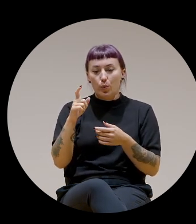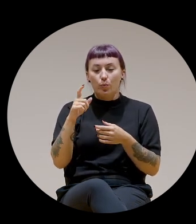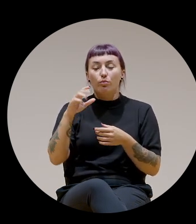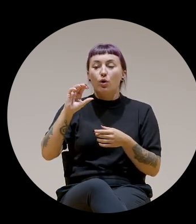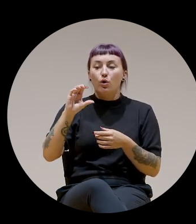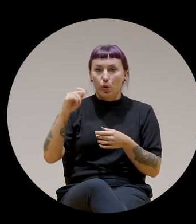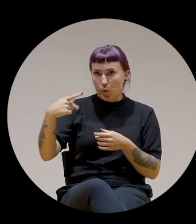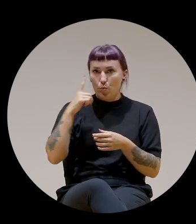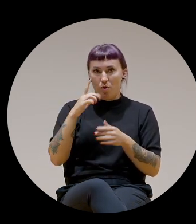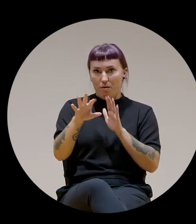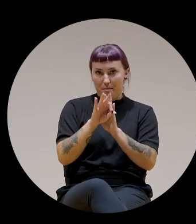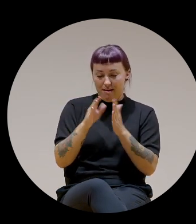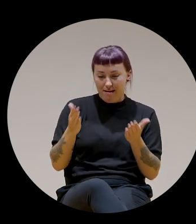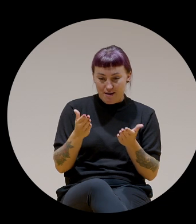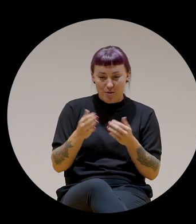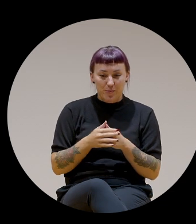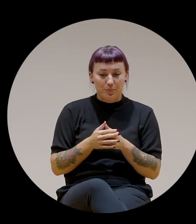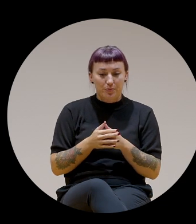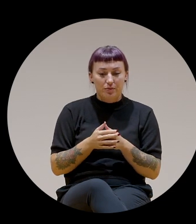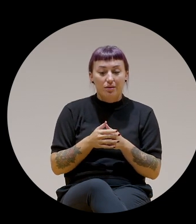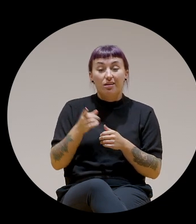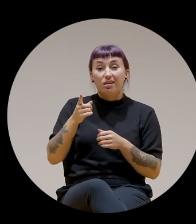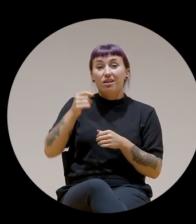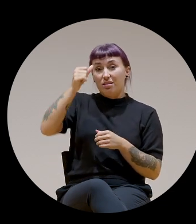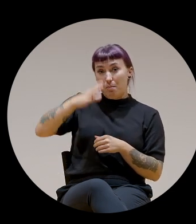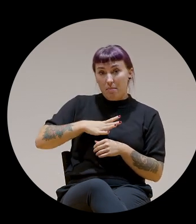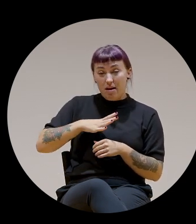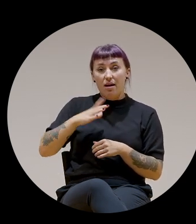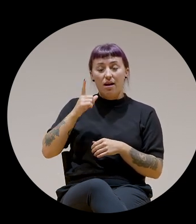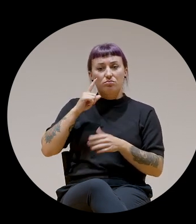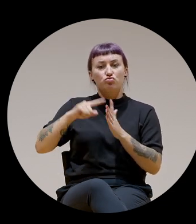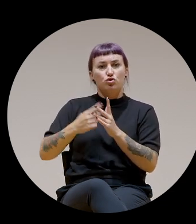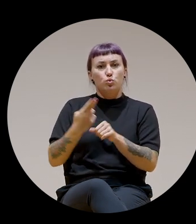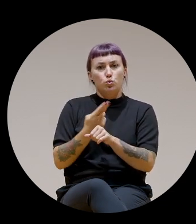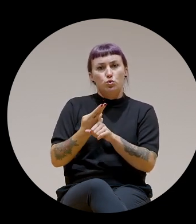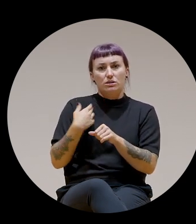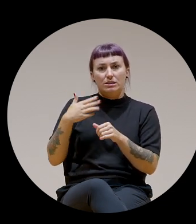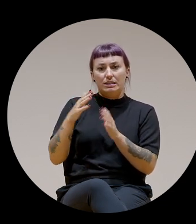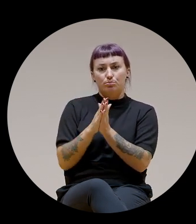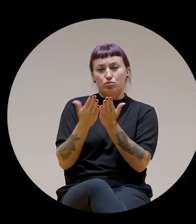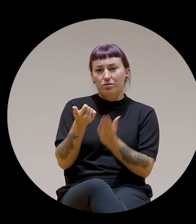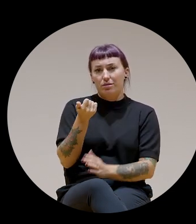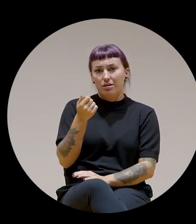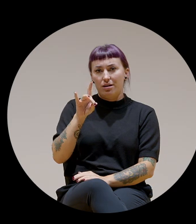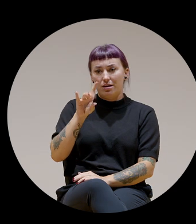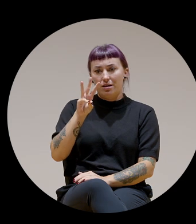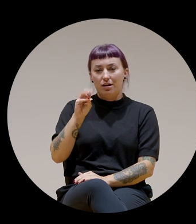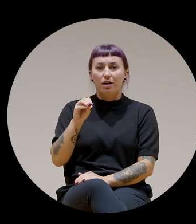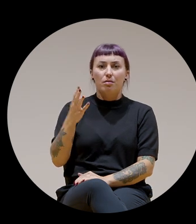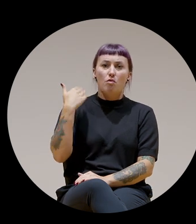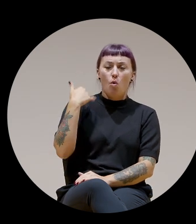men on the Great Plains started using these drawing books in about 1860. They replaced the